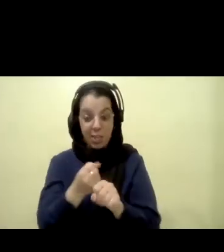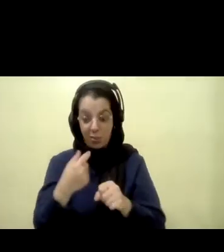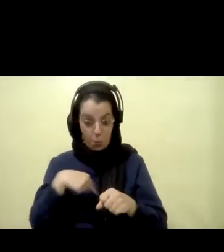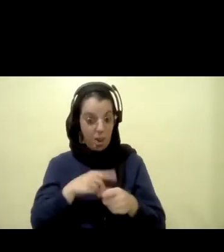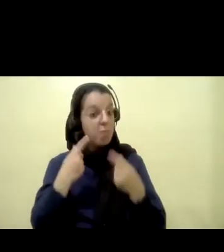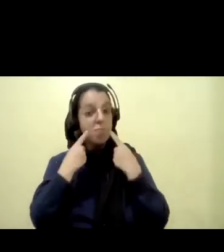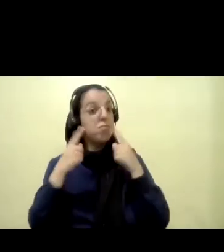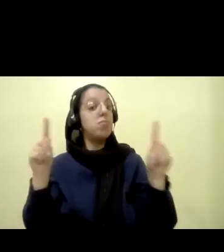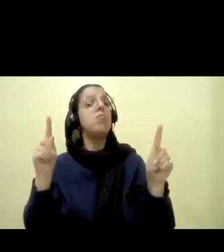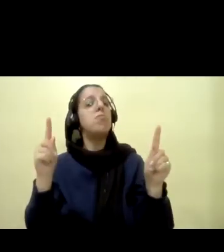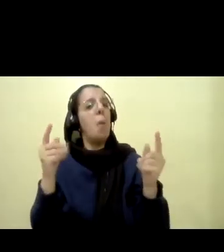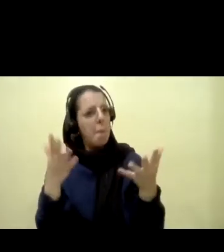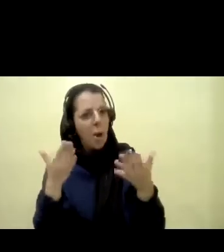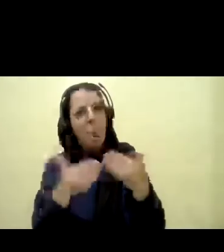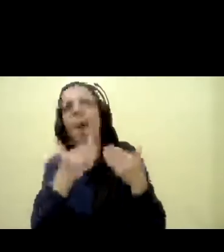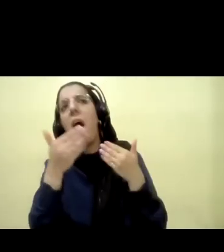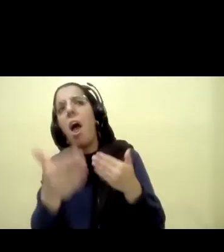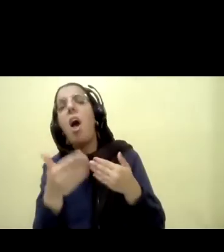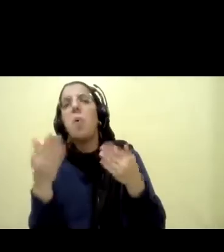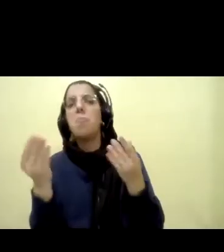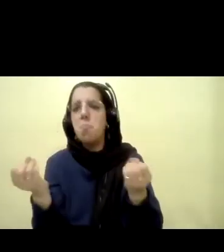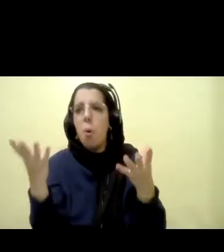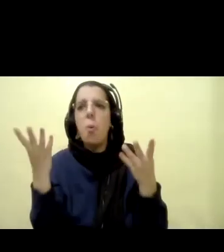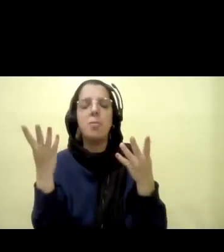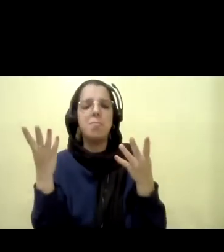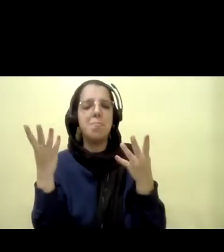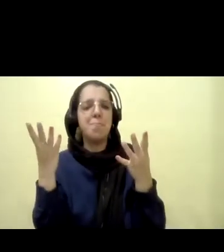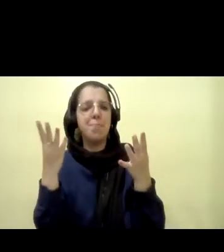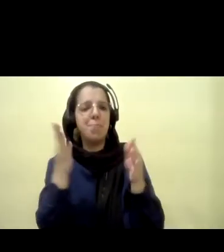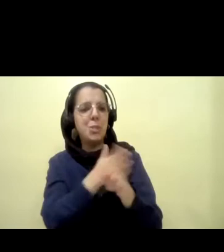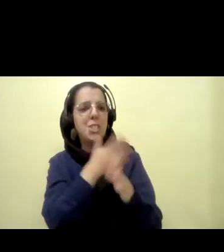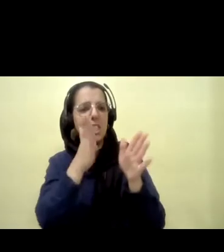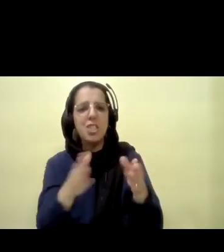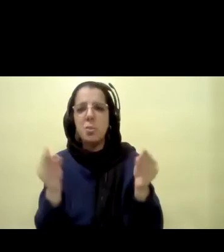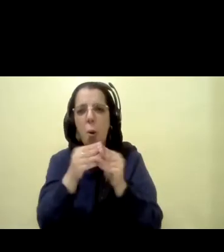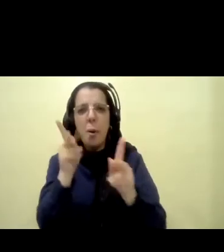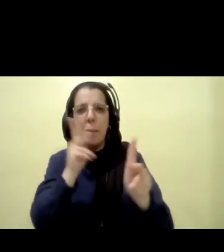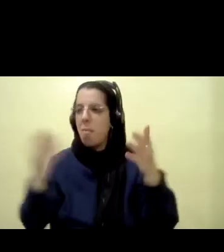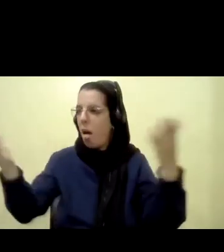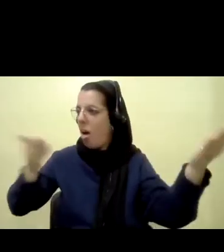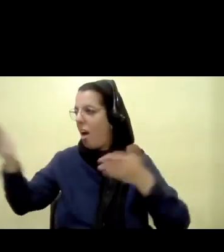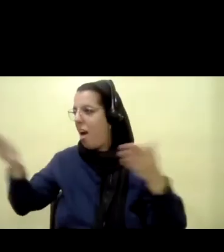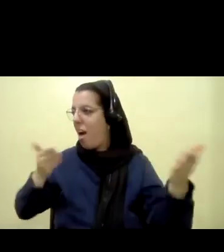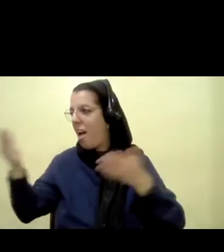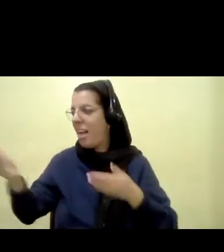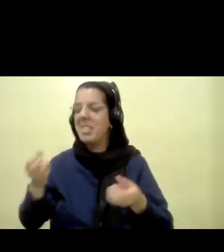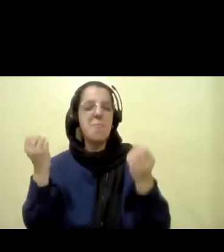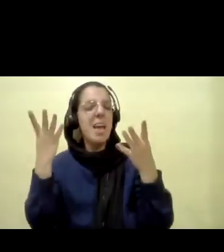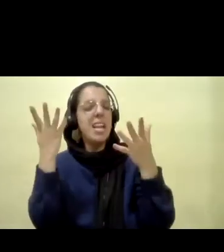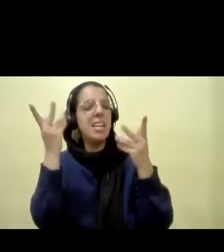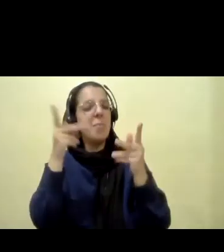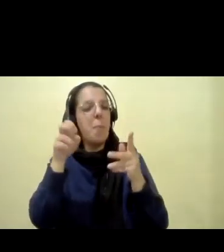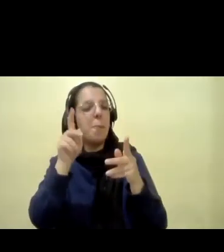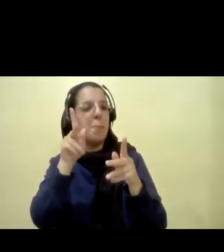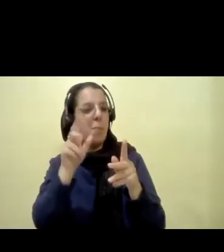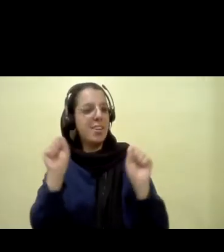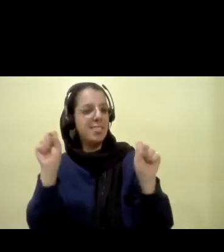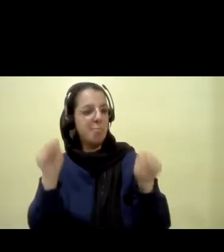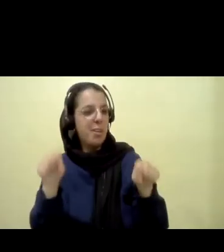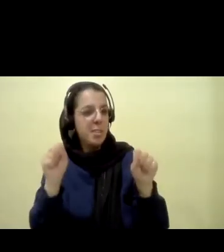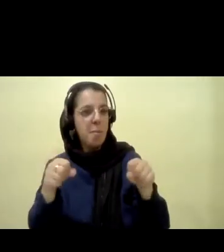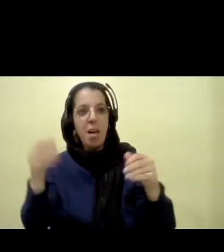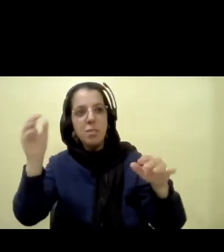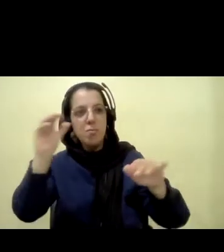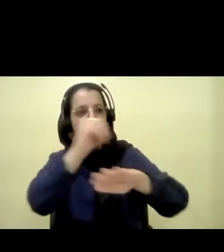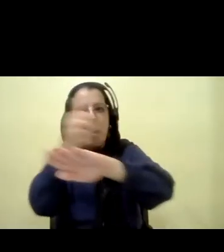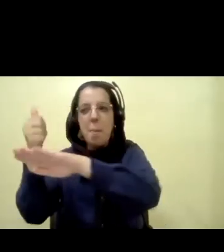work with as many musicians as possible and fill as many parks as possible with live entertainment.